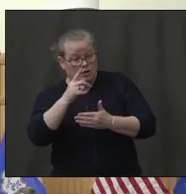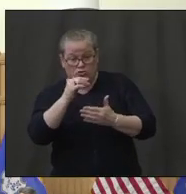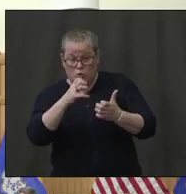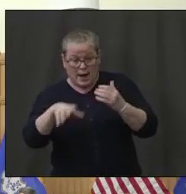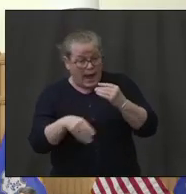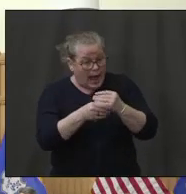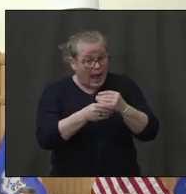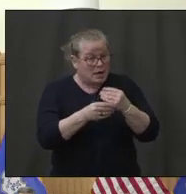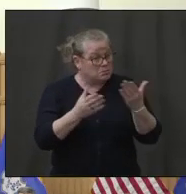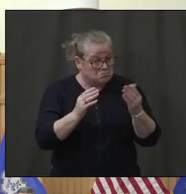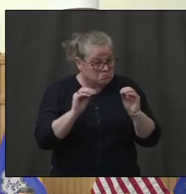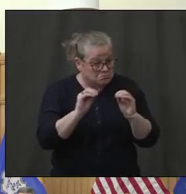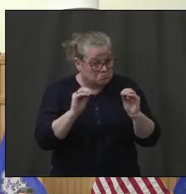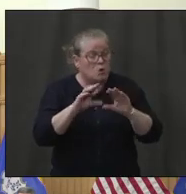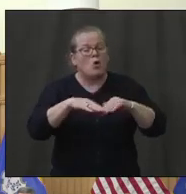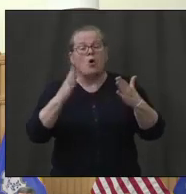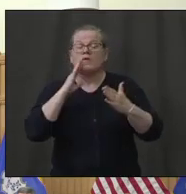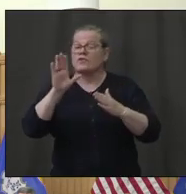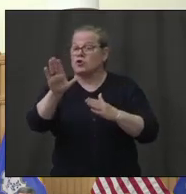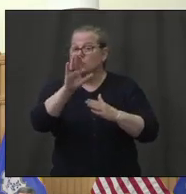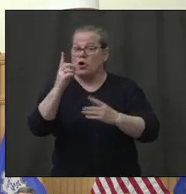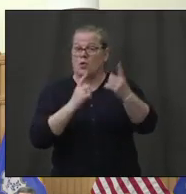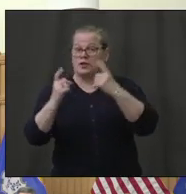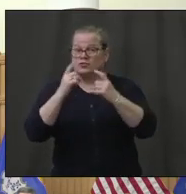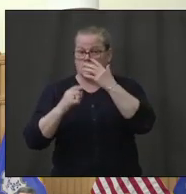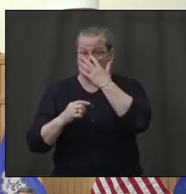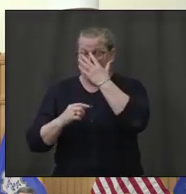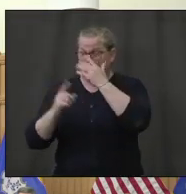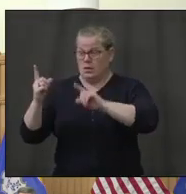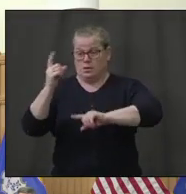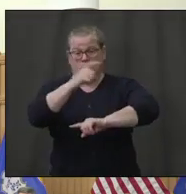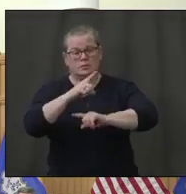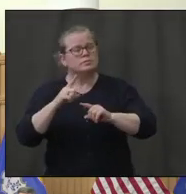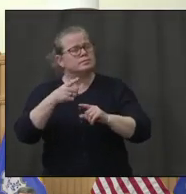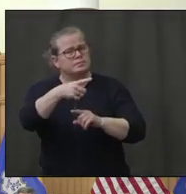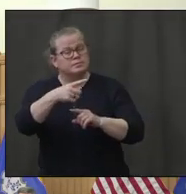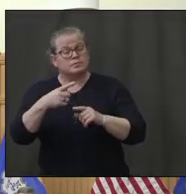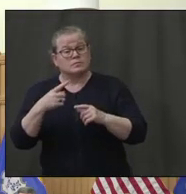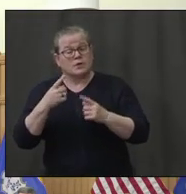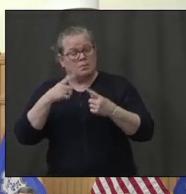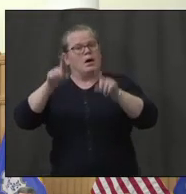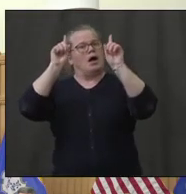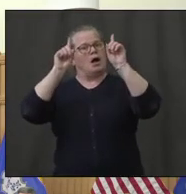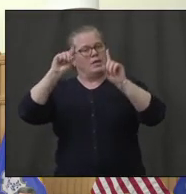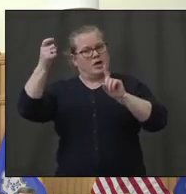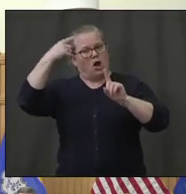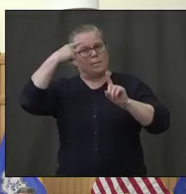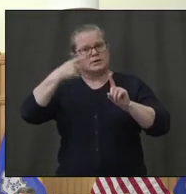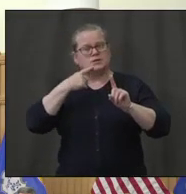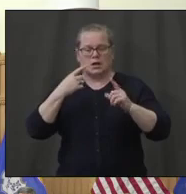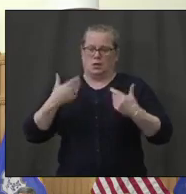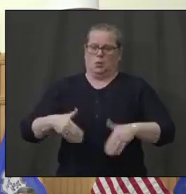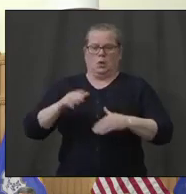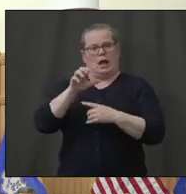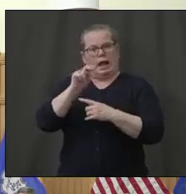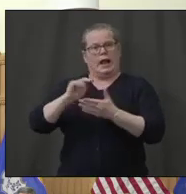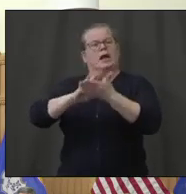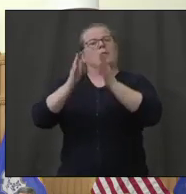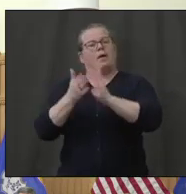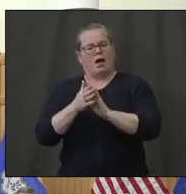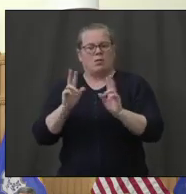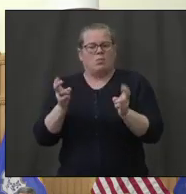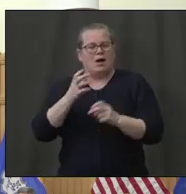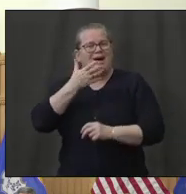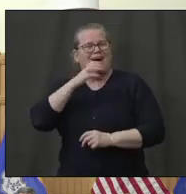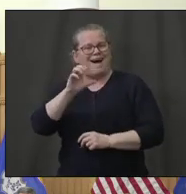How did you finally feel for the federal government to recognize we're a potential hot zone? You've been saying it all along, and now it's here, and you see the